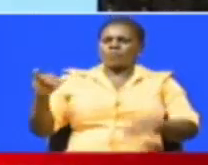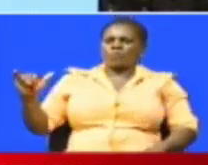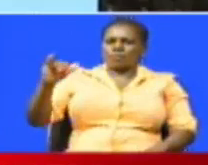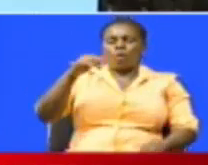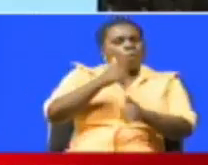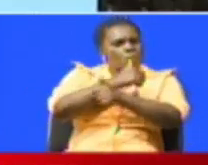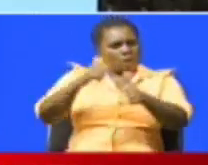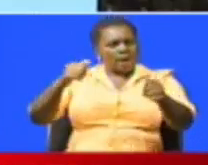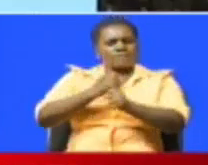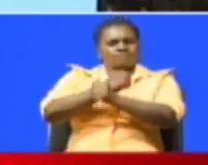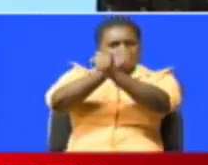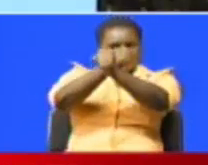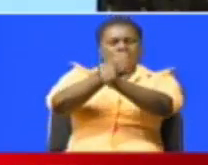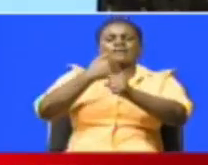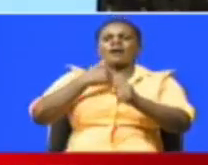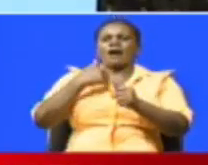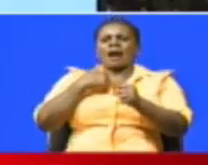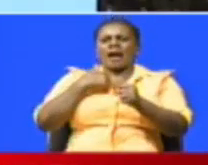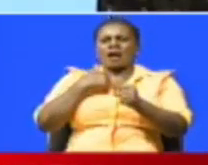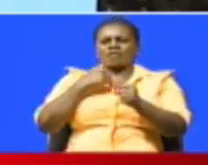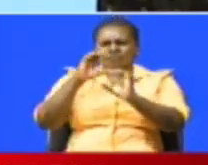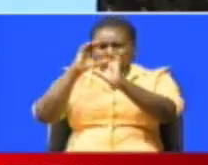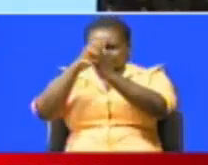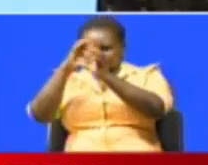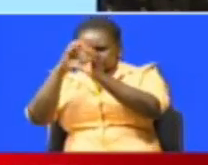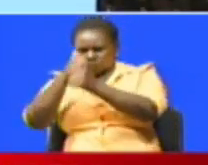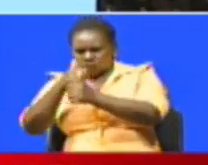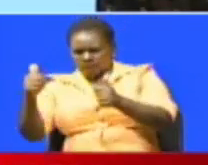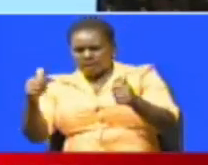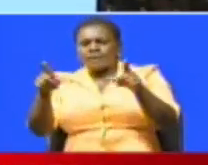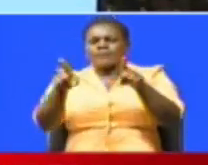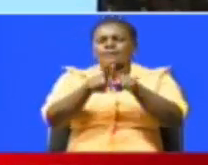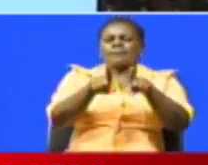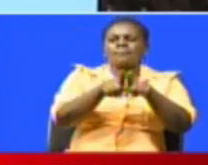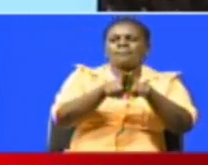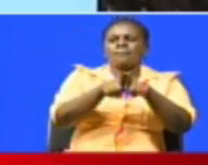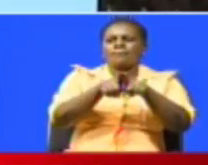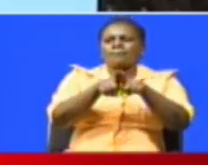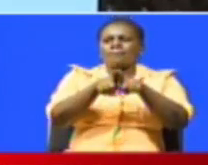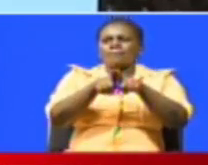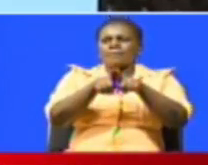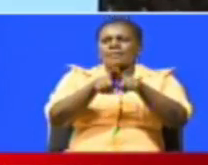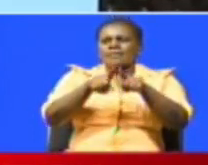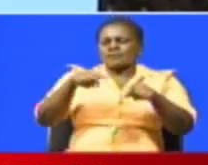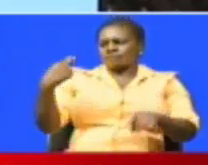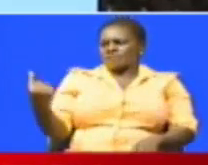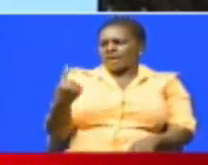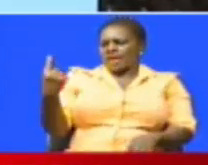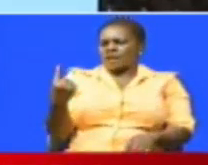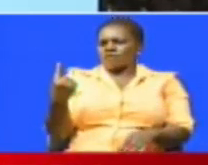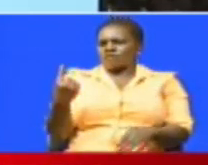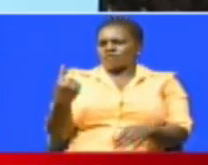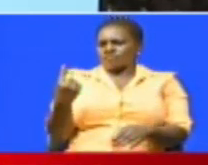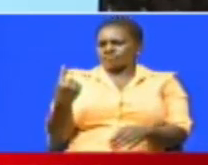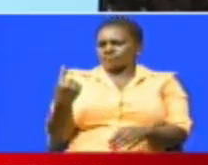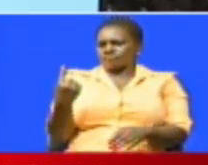are well protected. We are screening them. We have also, they also are self-quarantined. When they come